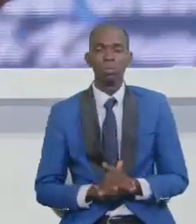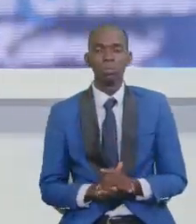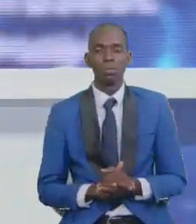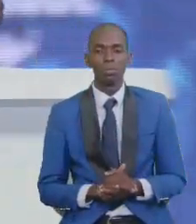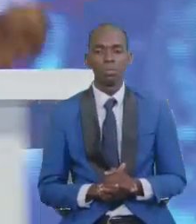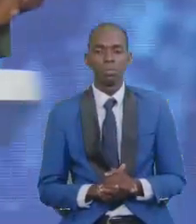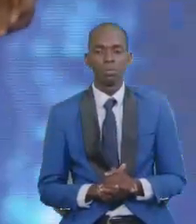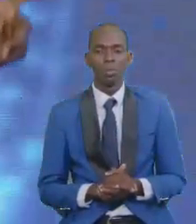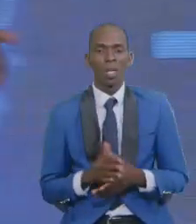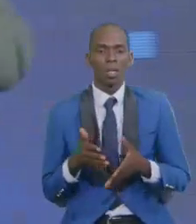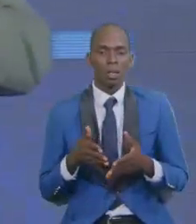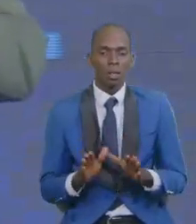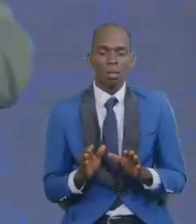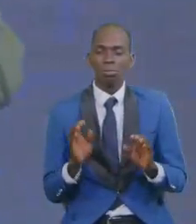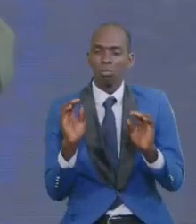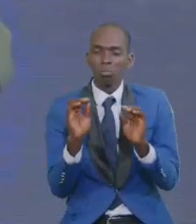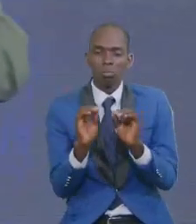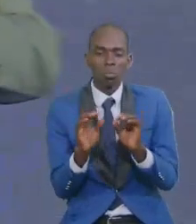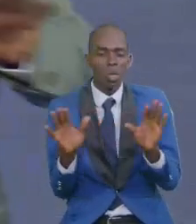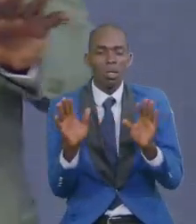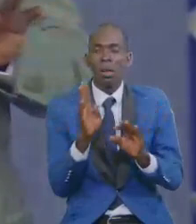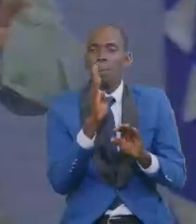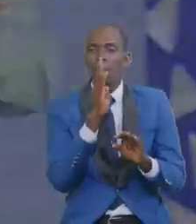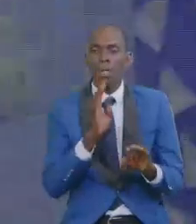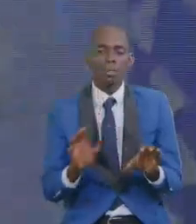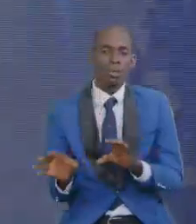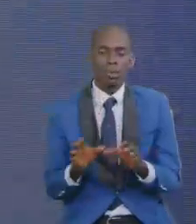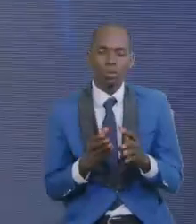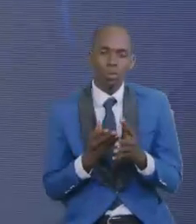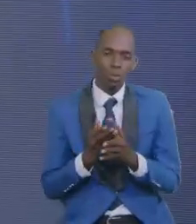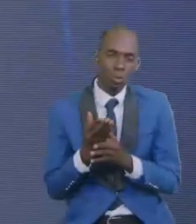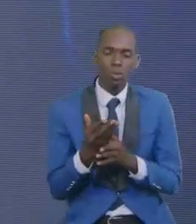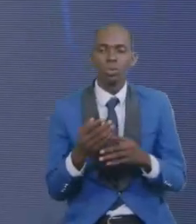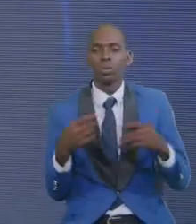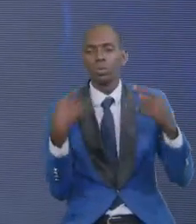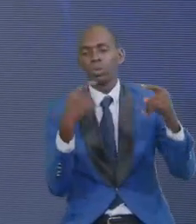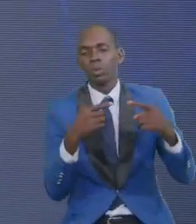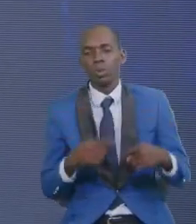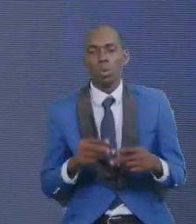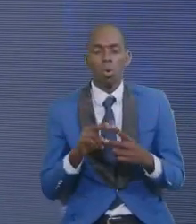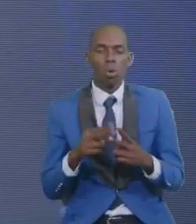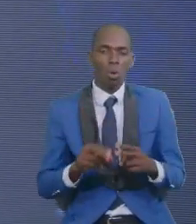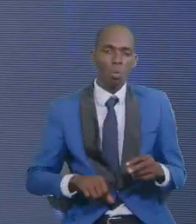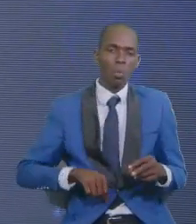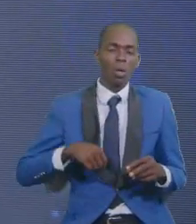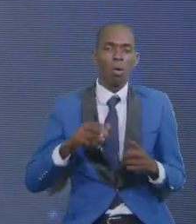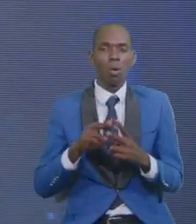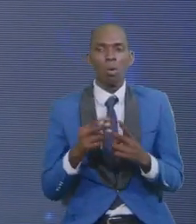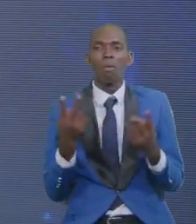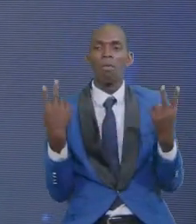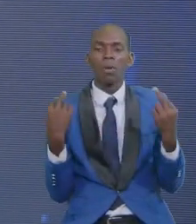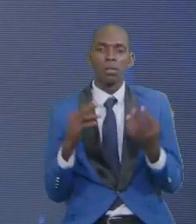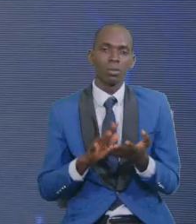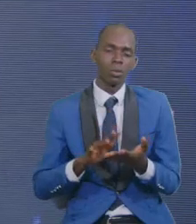Let nothing be done through strife or pride or vainglory.